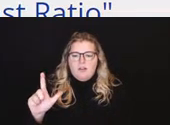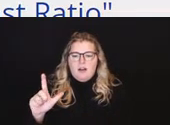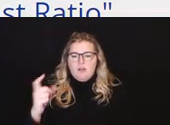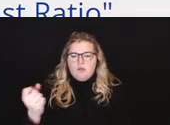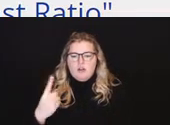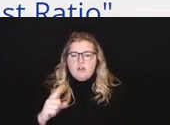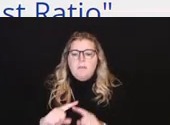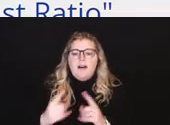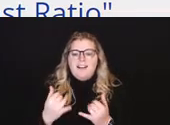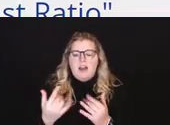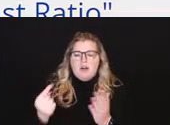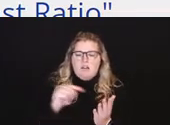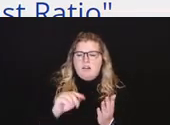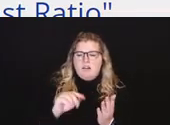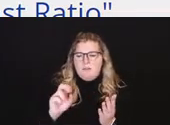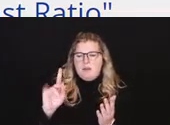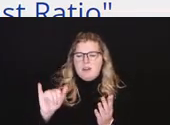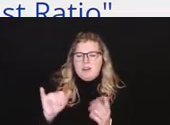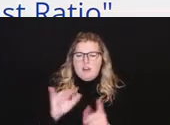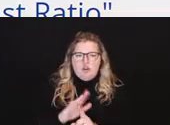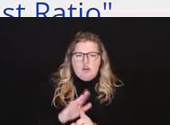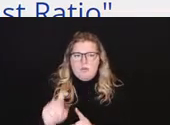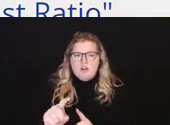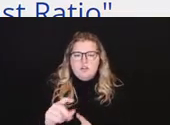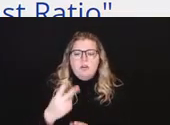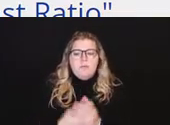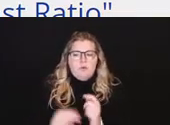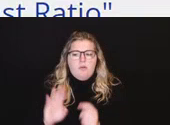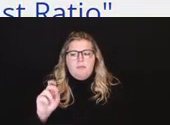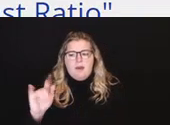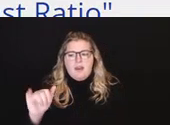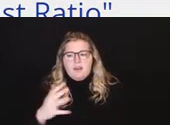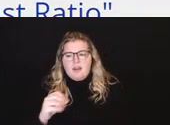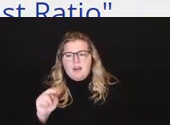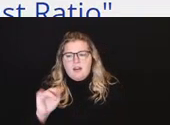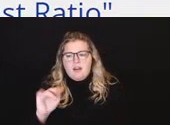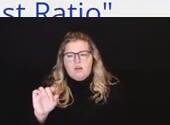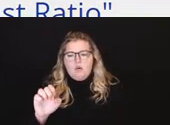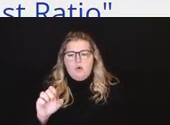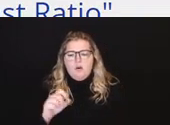Becky's question. Becky and Nicole both said that another way the ghost text is also